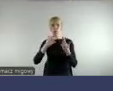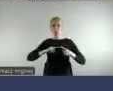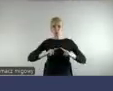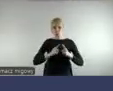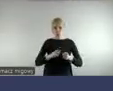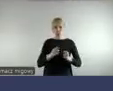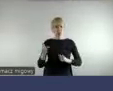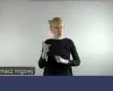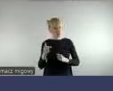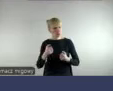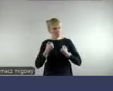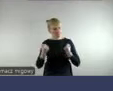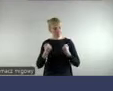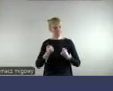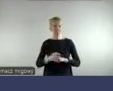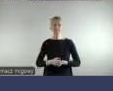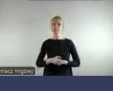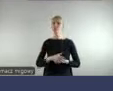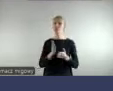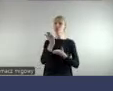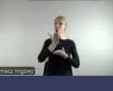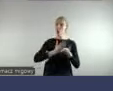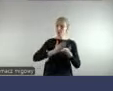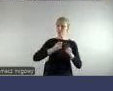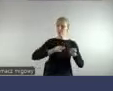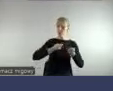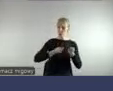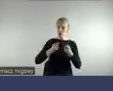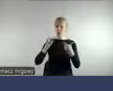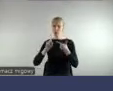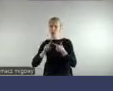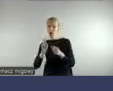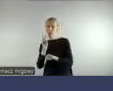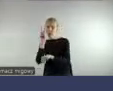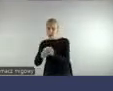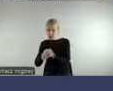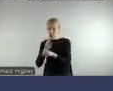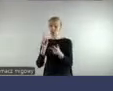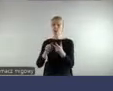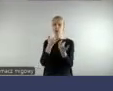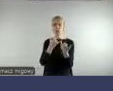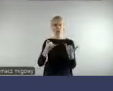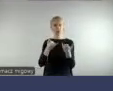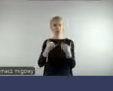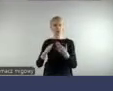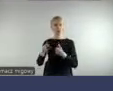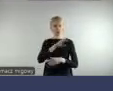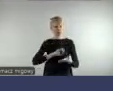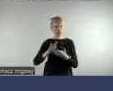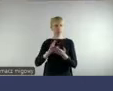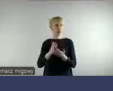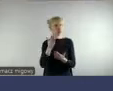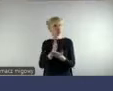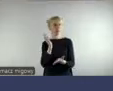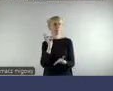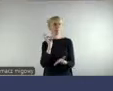supervisory authority with the municipalities on several levels. So to make sure implementing national politics